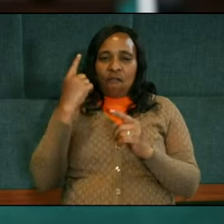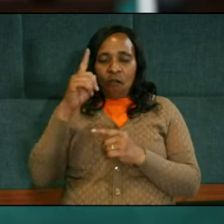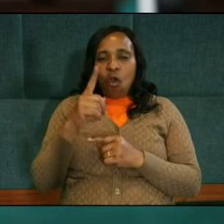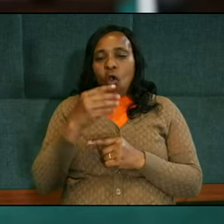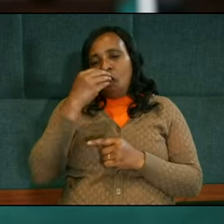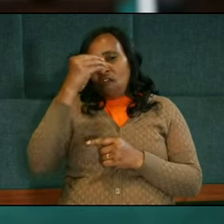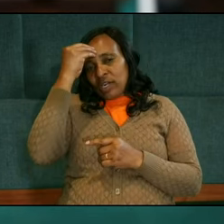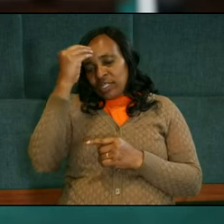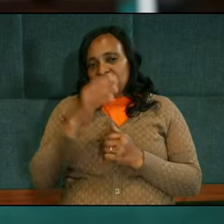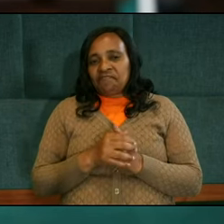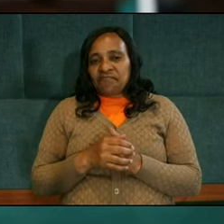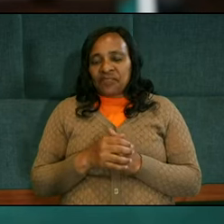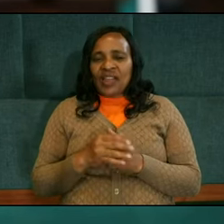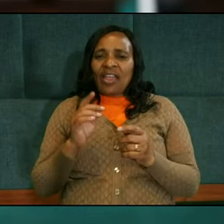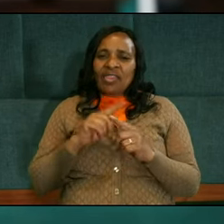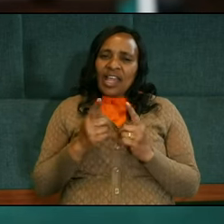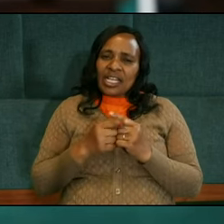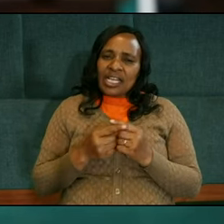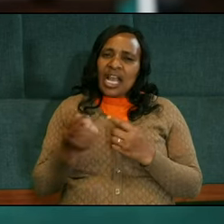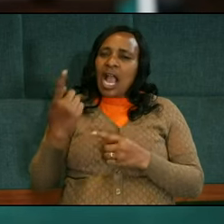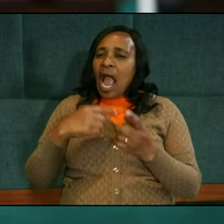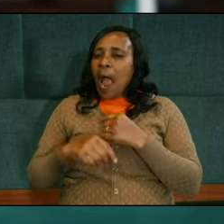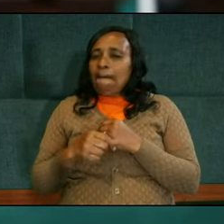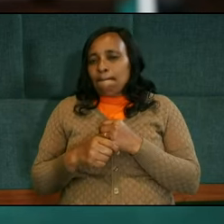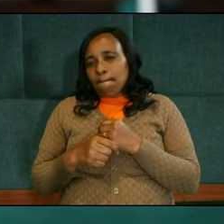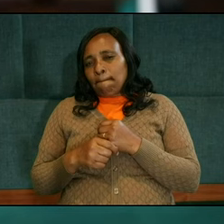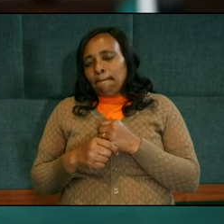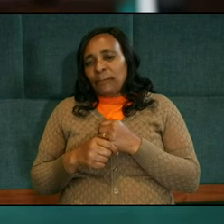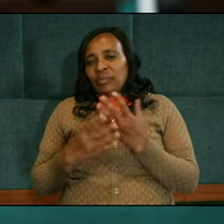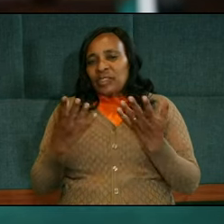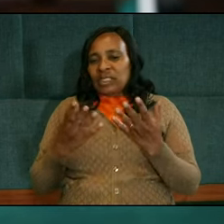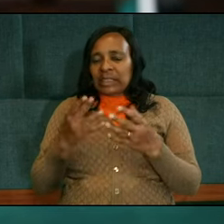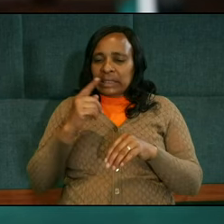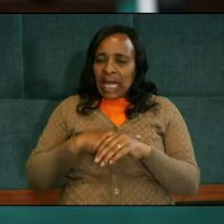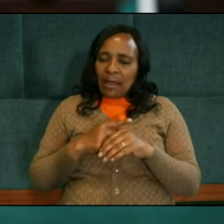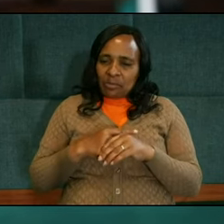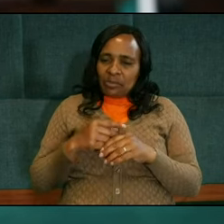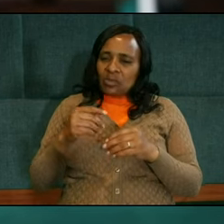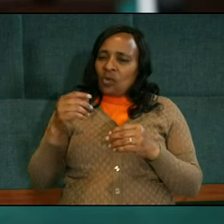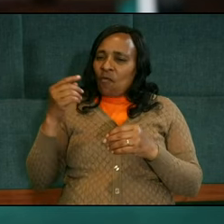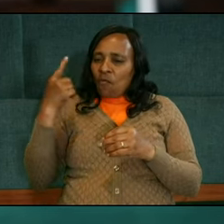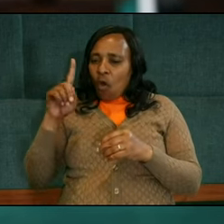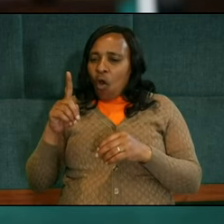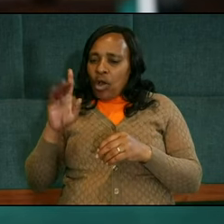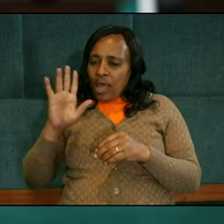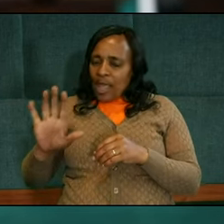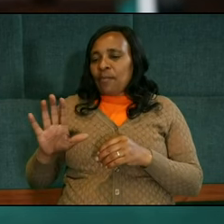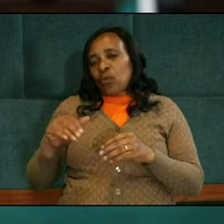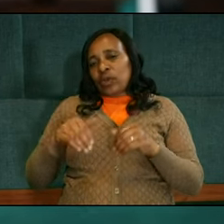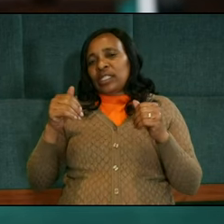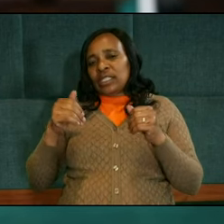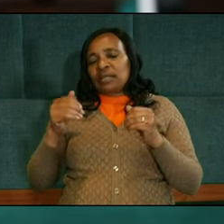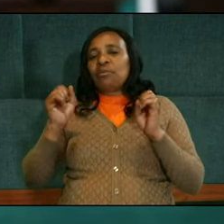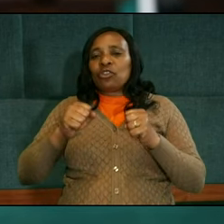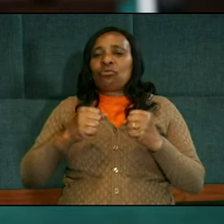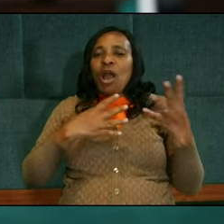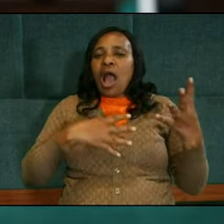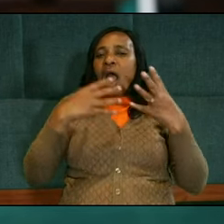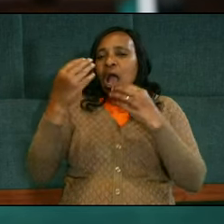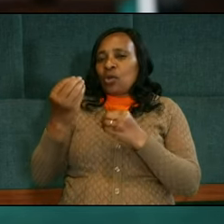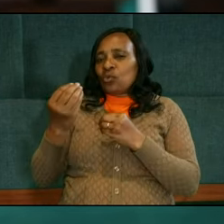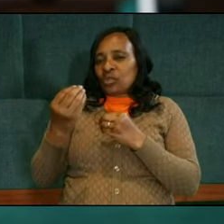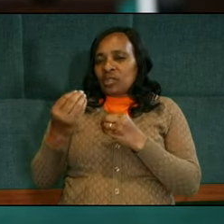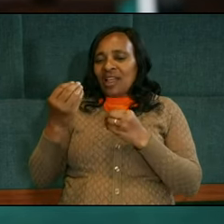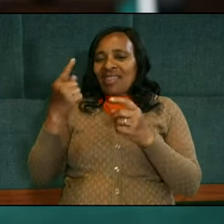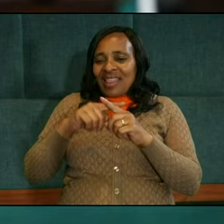orphans. Then came the moment that Katia had been waiting for. It was time to pass out gifts. Katia